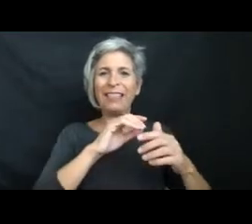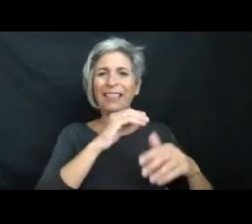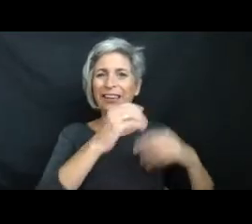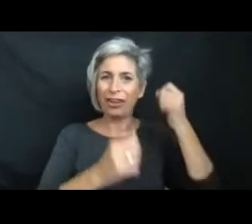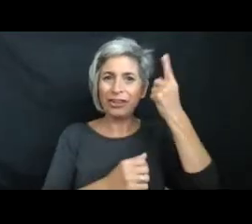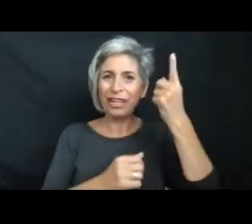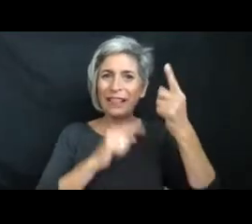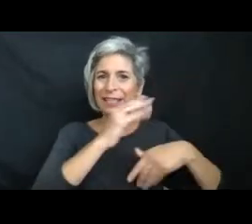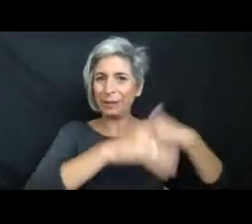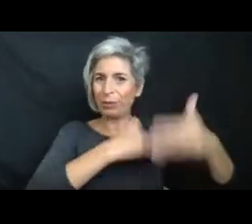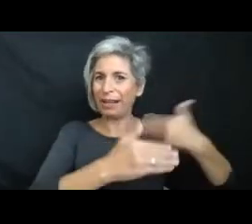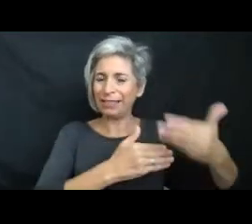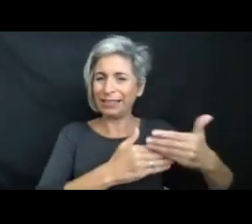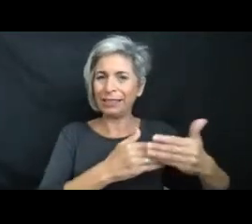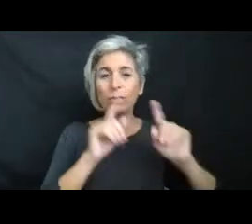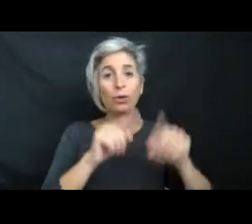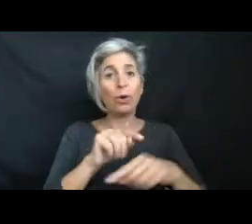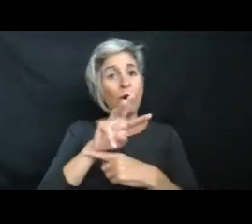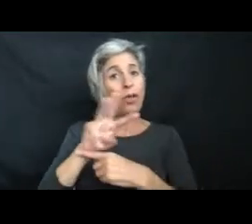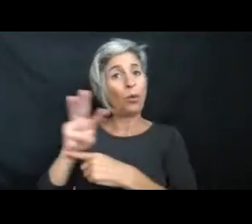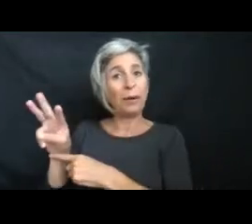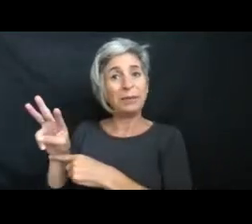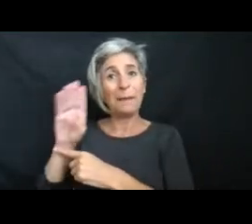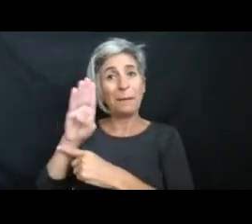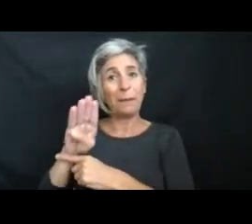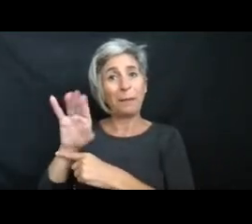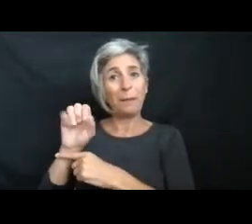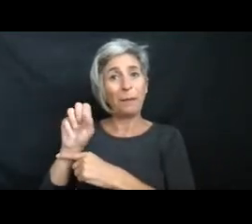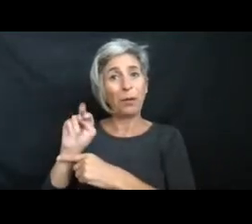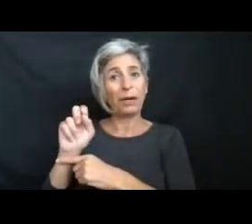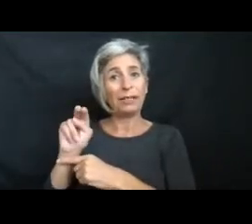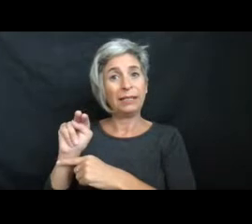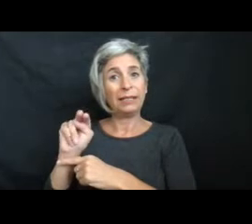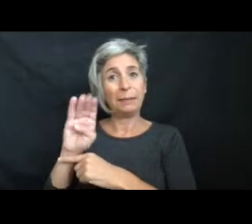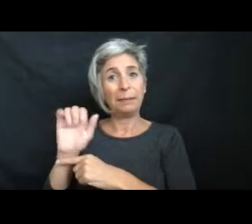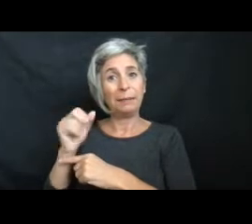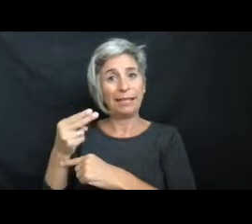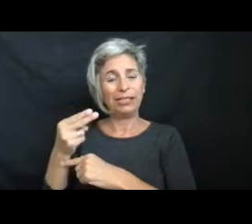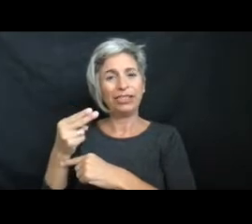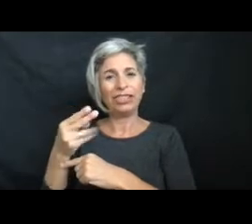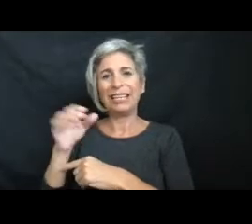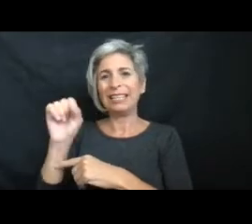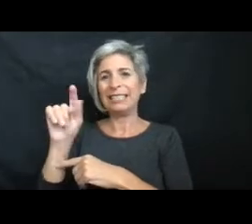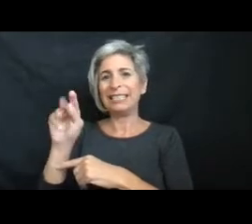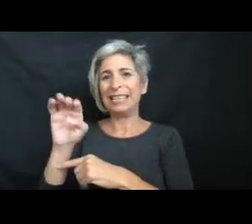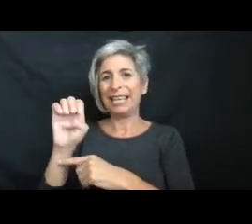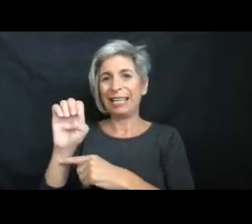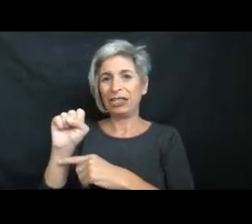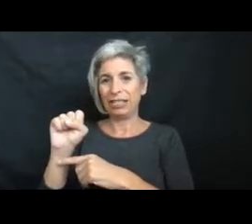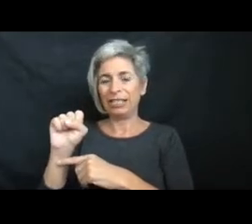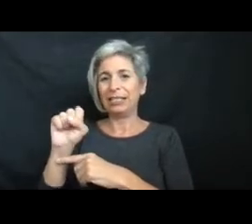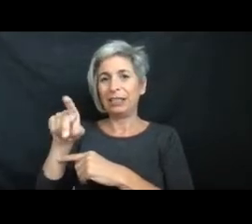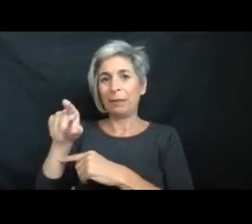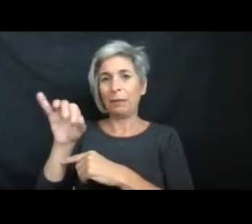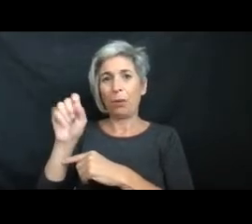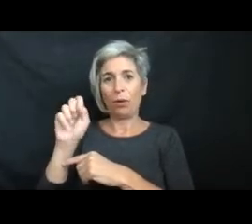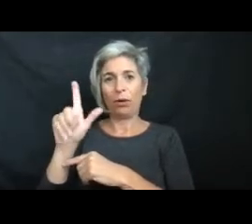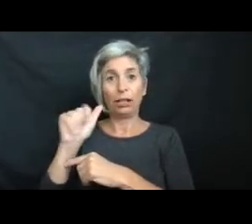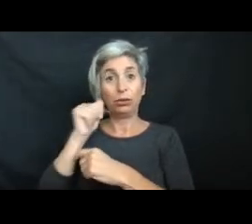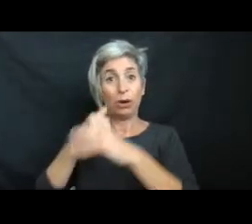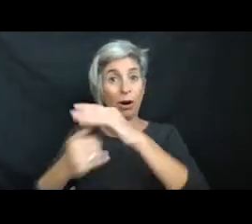go onto our website, our Boynton Beach website, and you go onto the Sages portal tomorrow morning, you